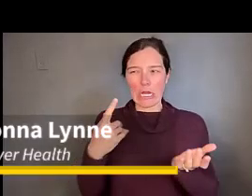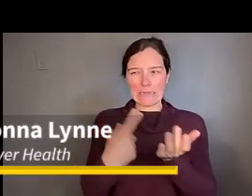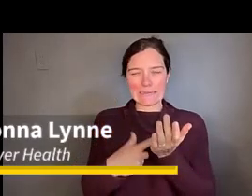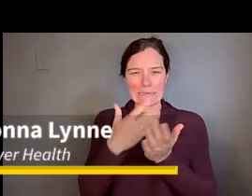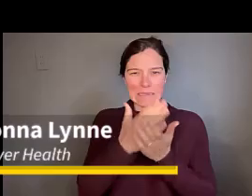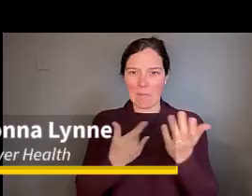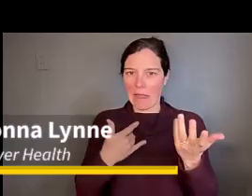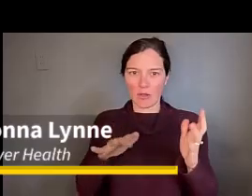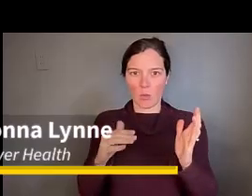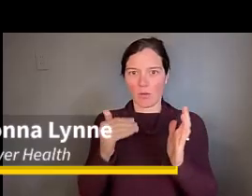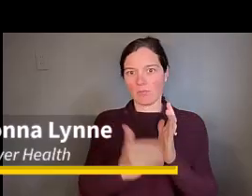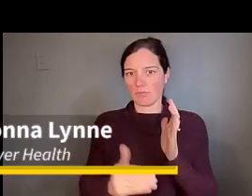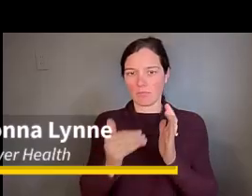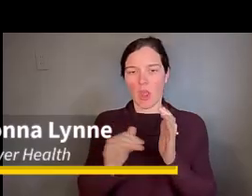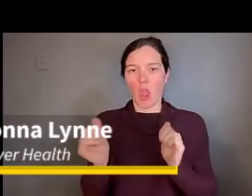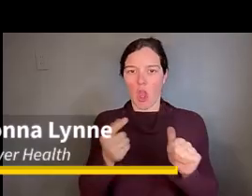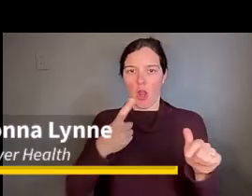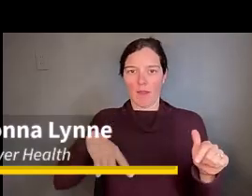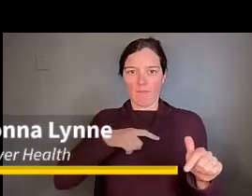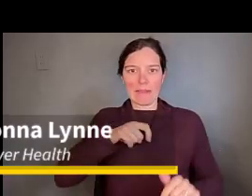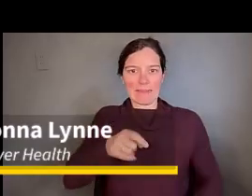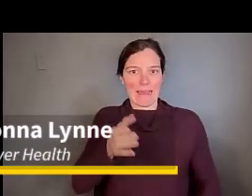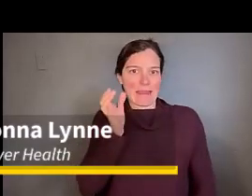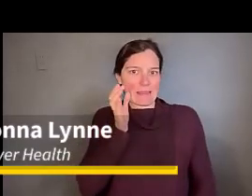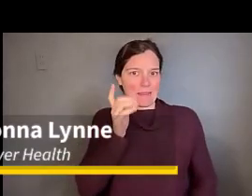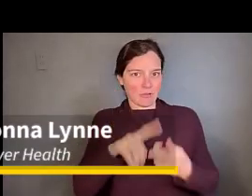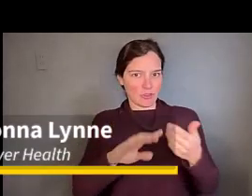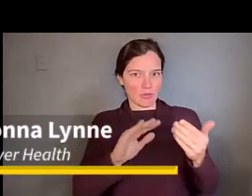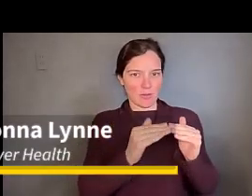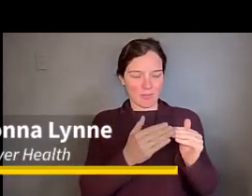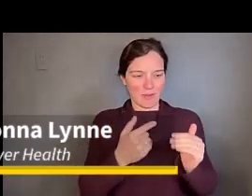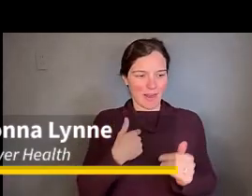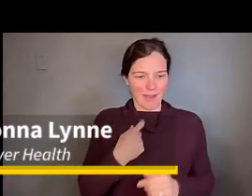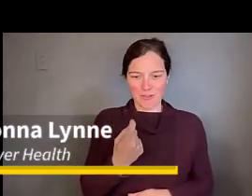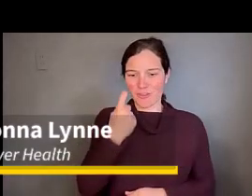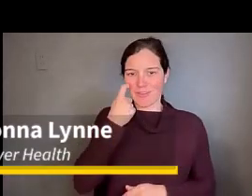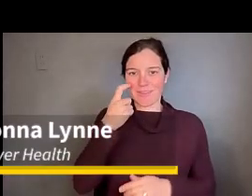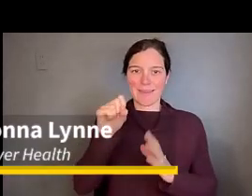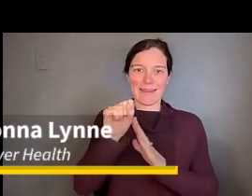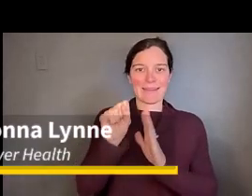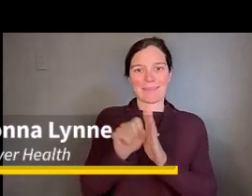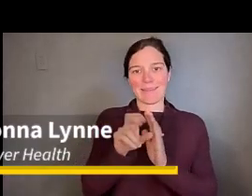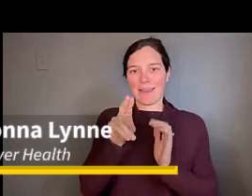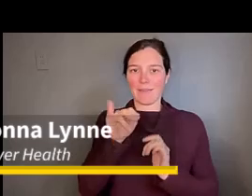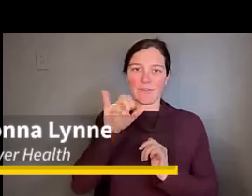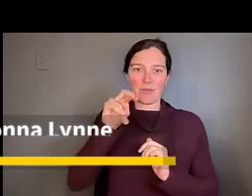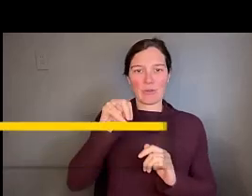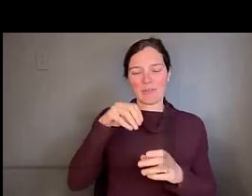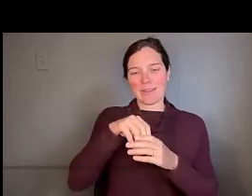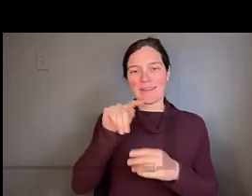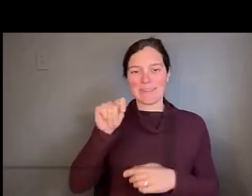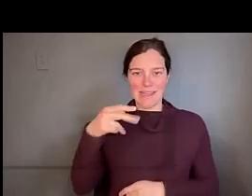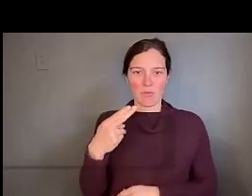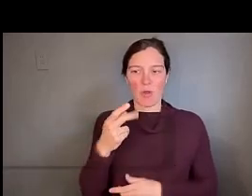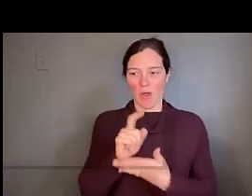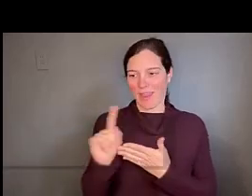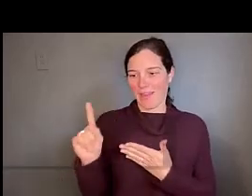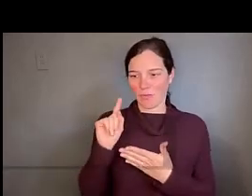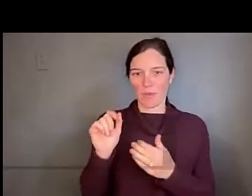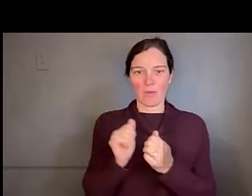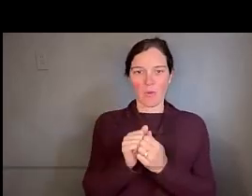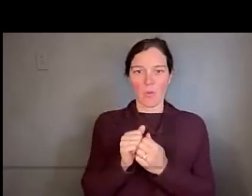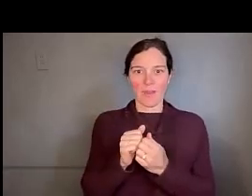I think all of us have the means to listen to our community. I just did a State of the Union in Town Hall last week with